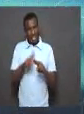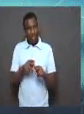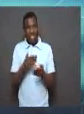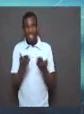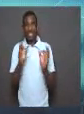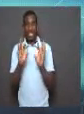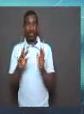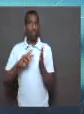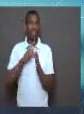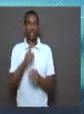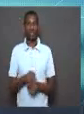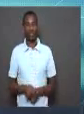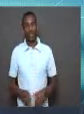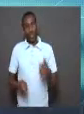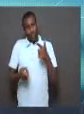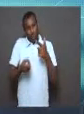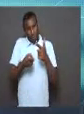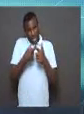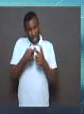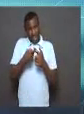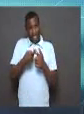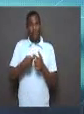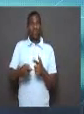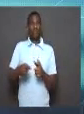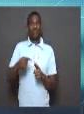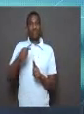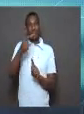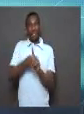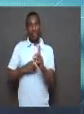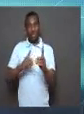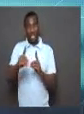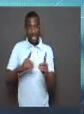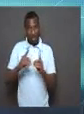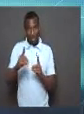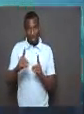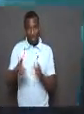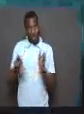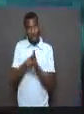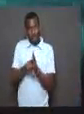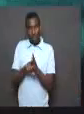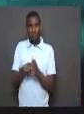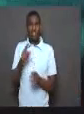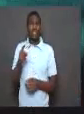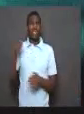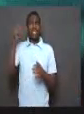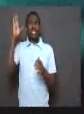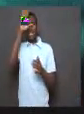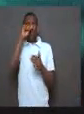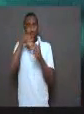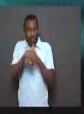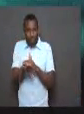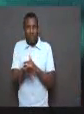Consider the second law of thermodynamics in relation to entropy.